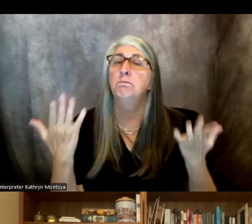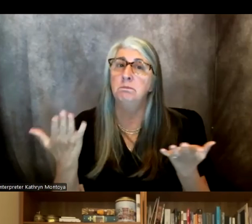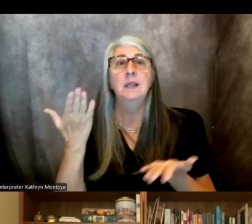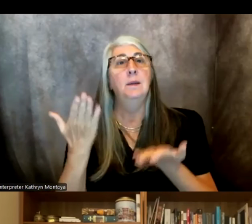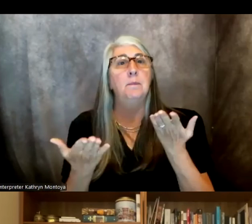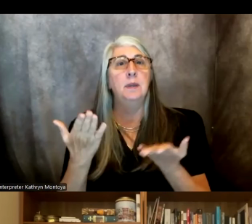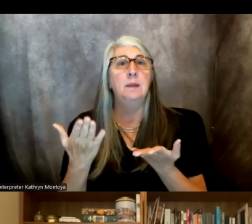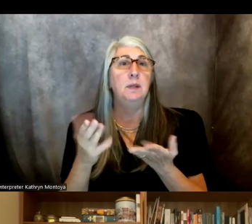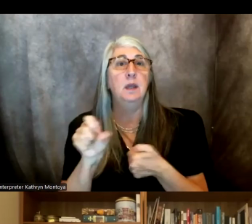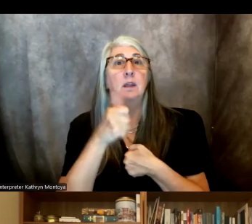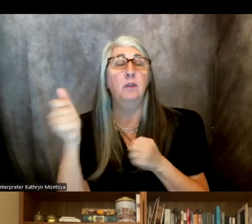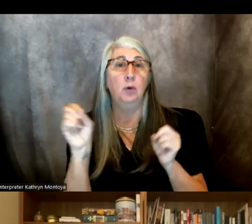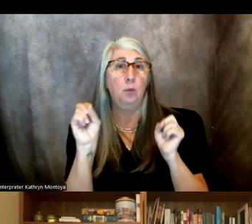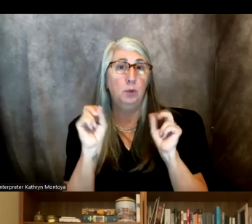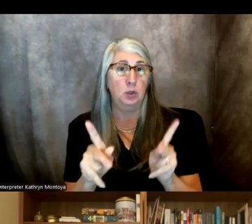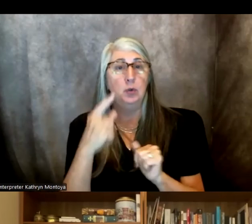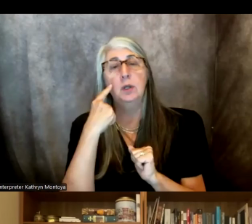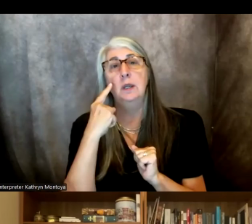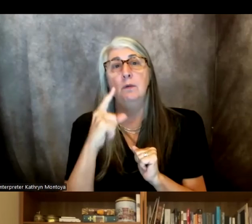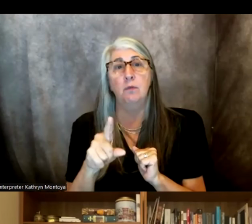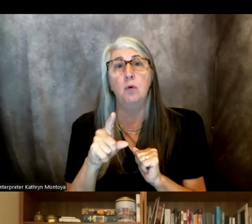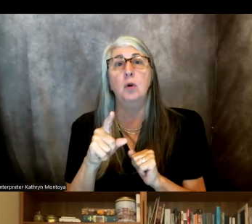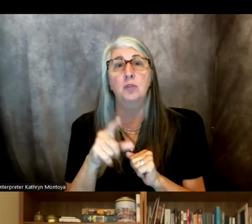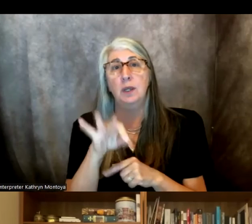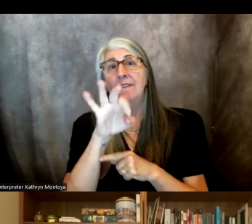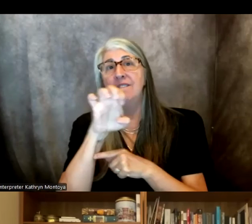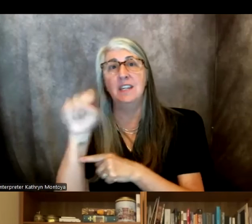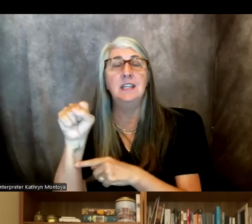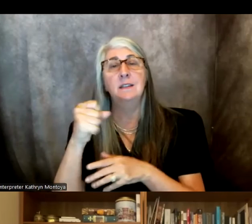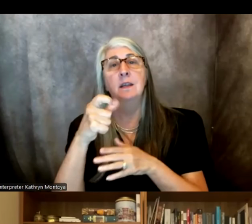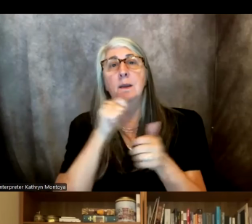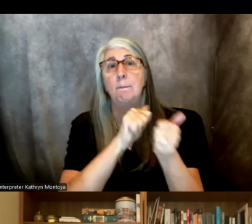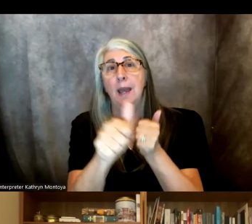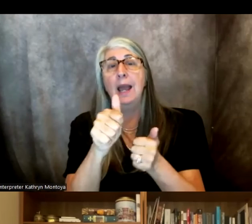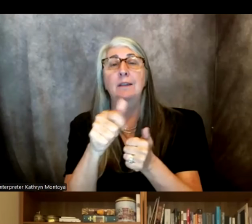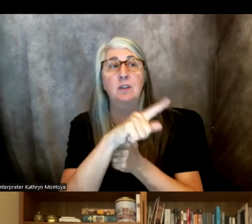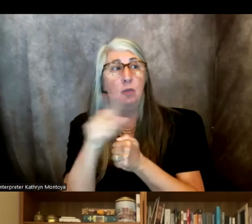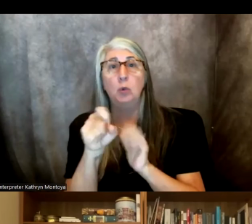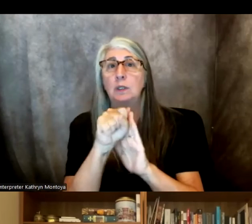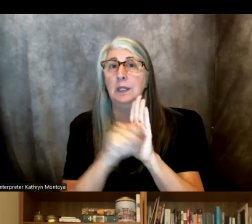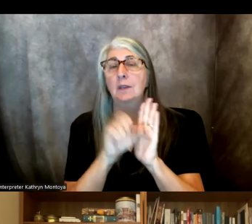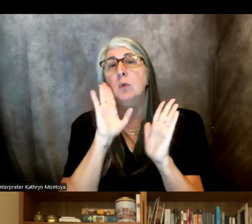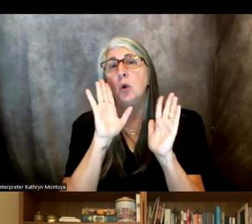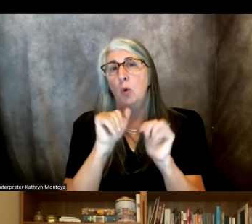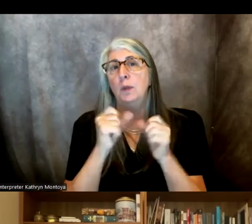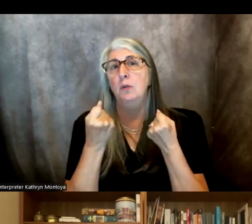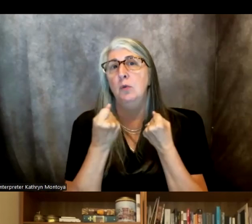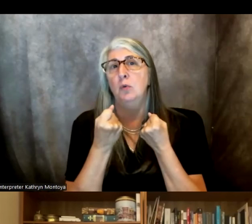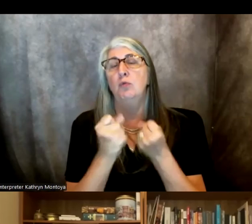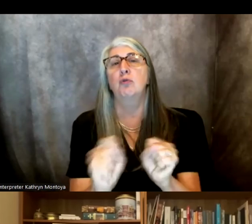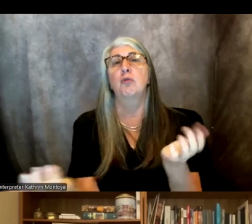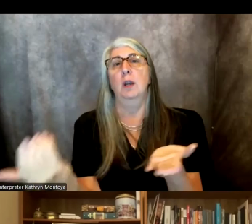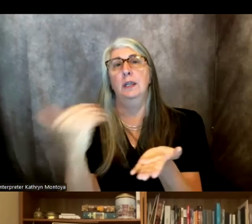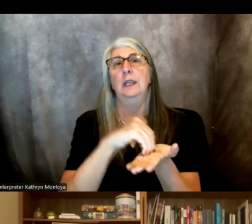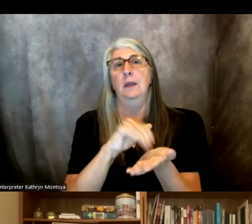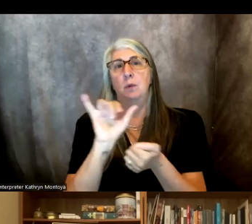another opportunity to get fees passed in states. So we're hoping to renew that effort.